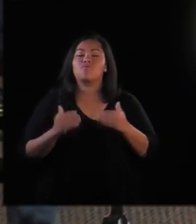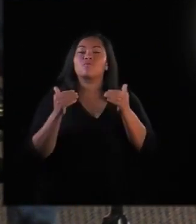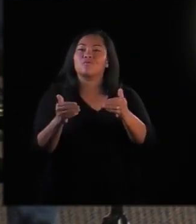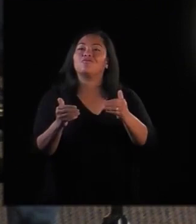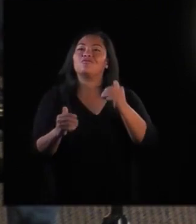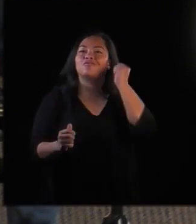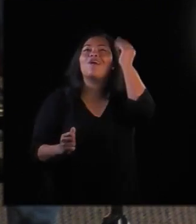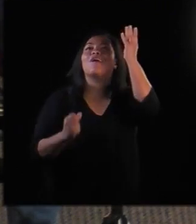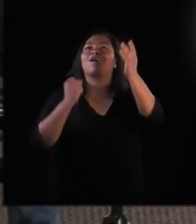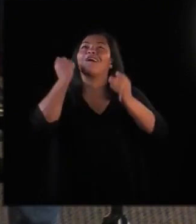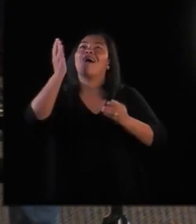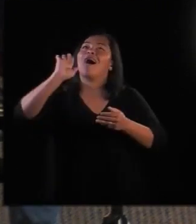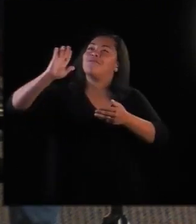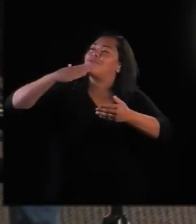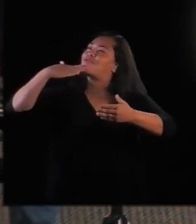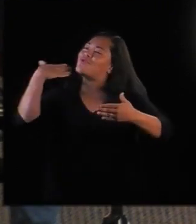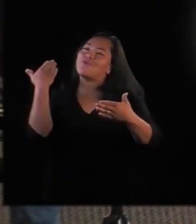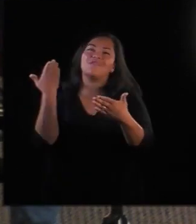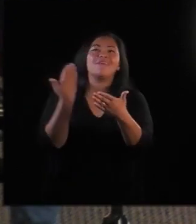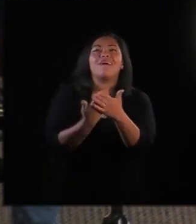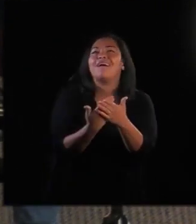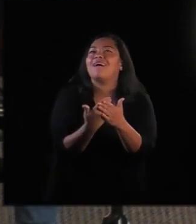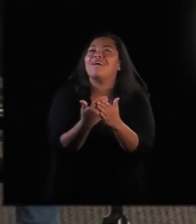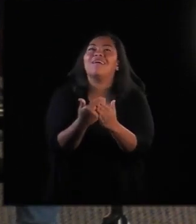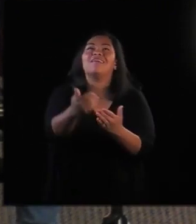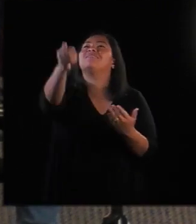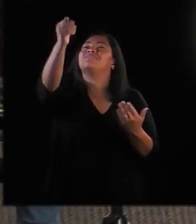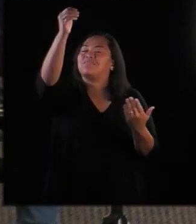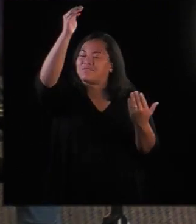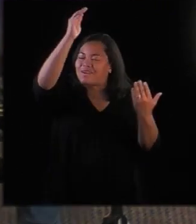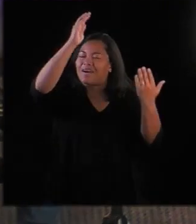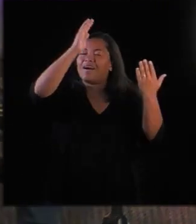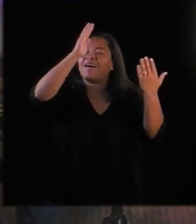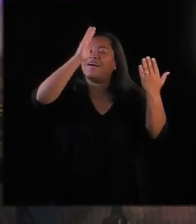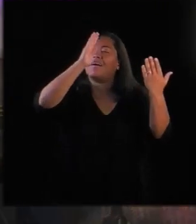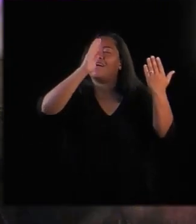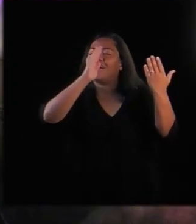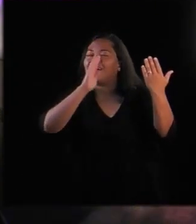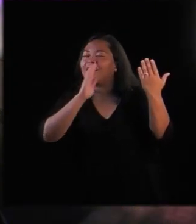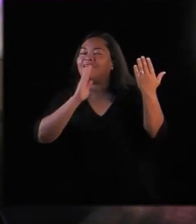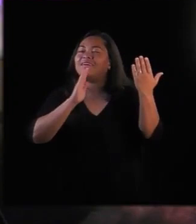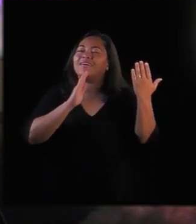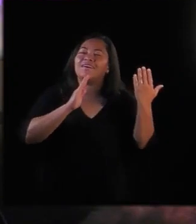able, I will sing of the goodness.